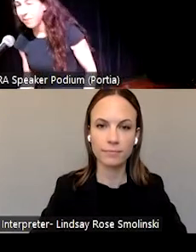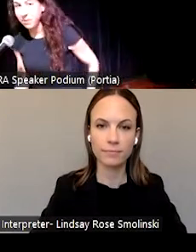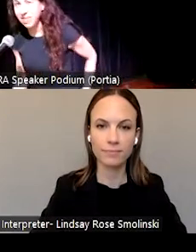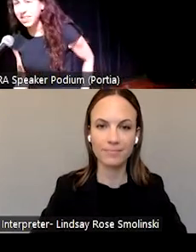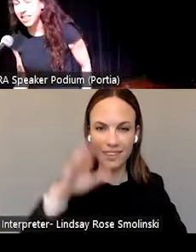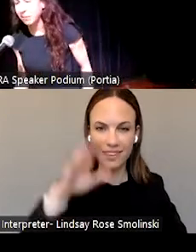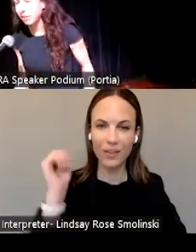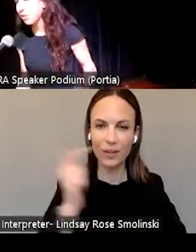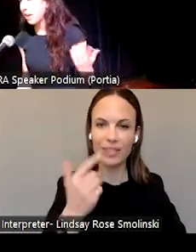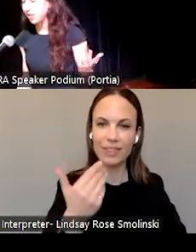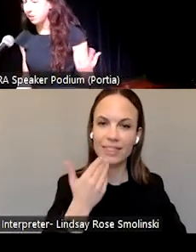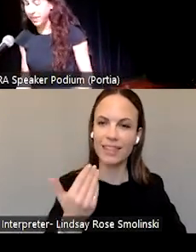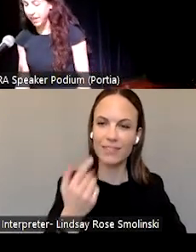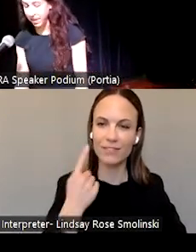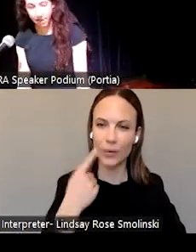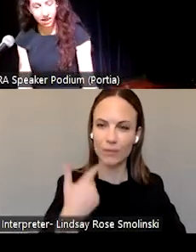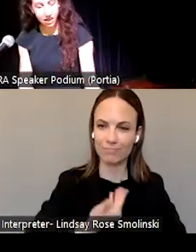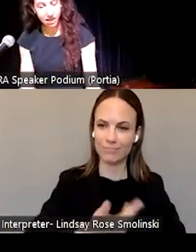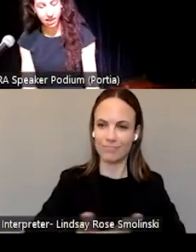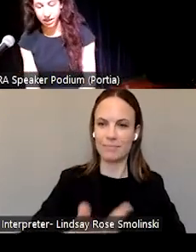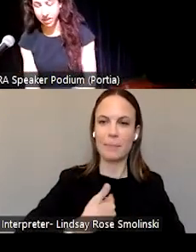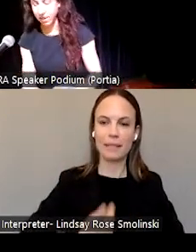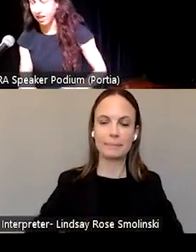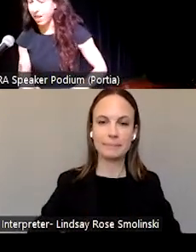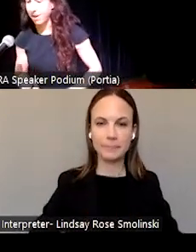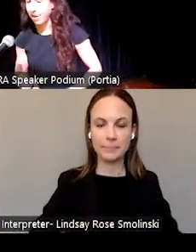Hi, everyone. Thanks so much for having me.